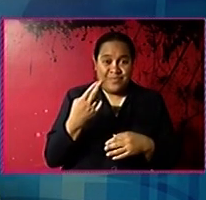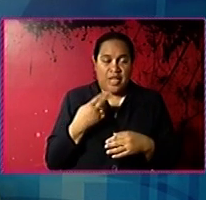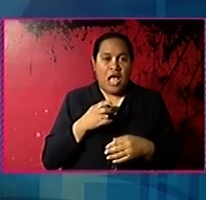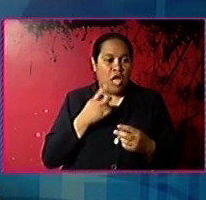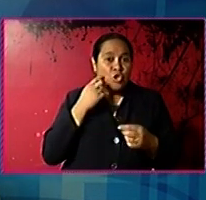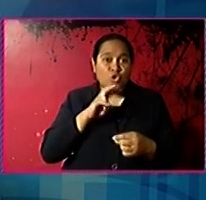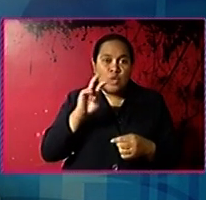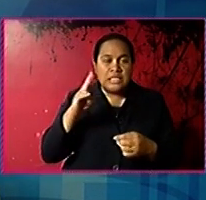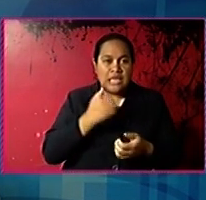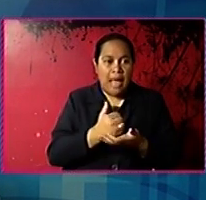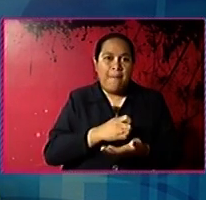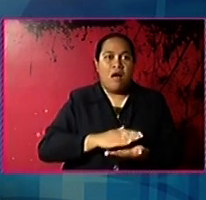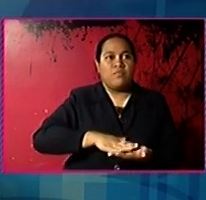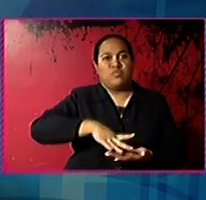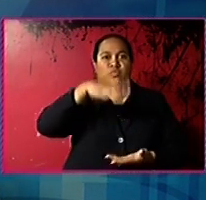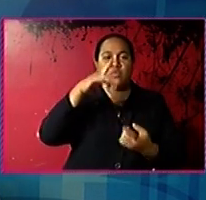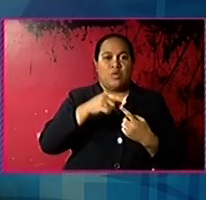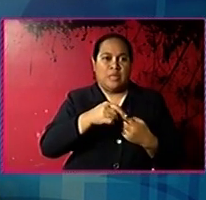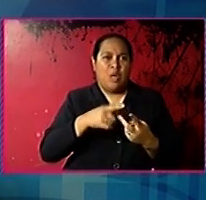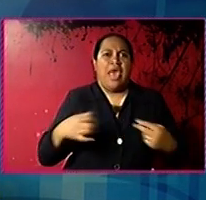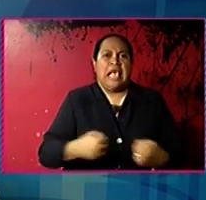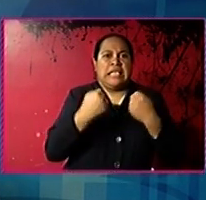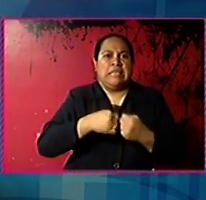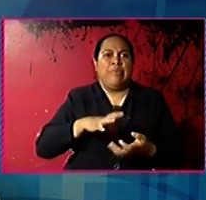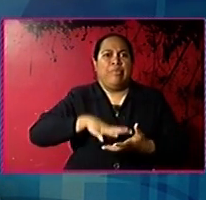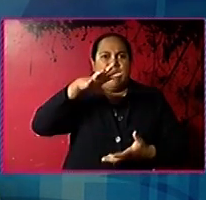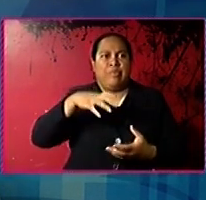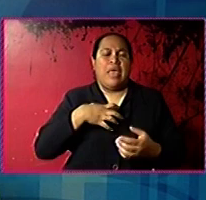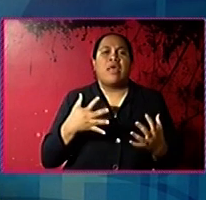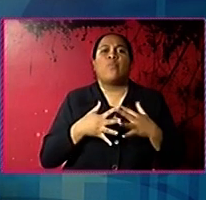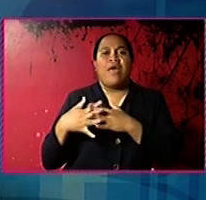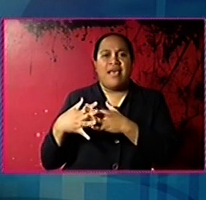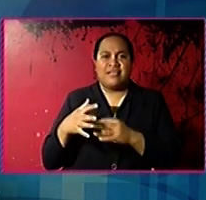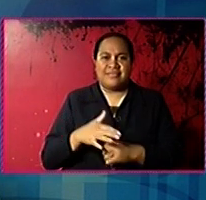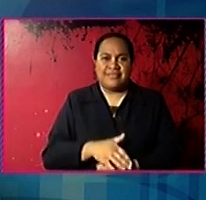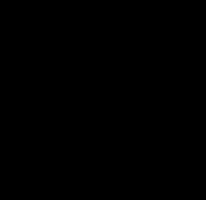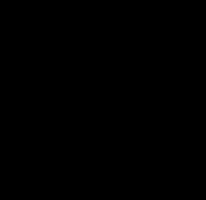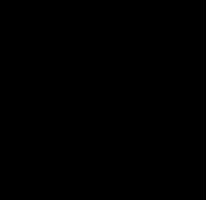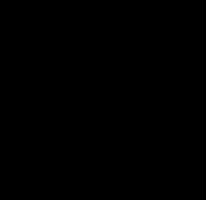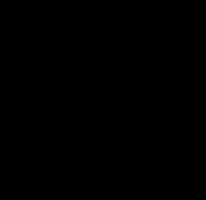break, tourism number up and road accidents and fatalities increase in the Western Division.